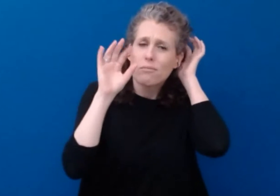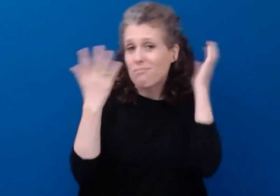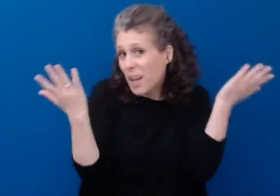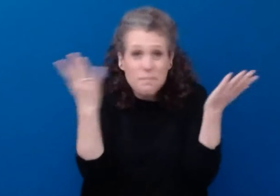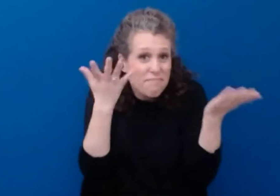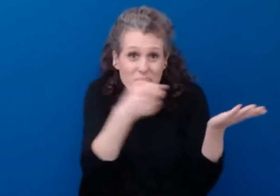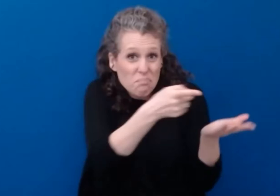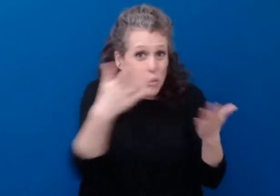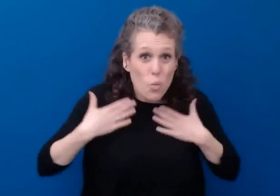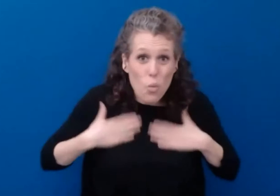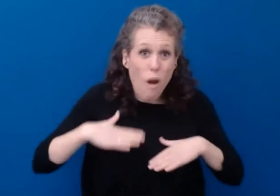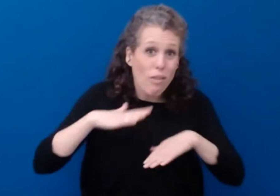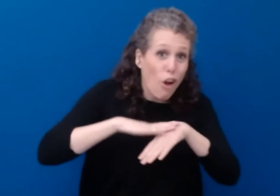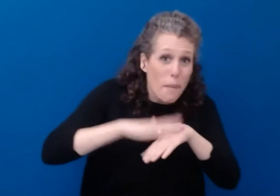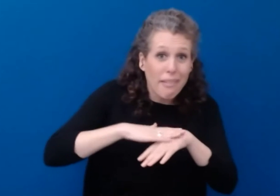questions or comments in